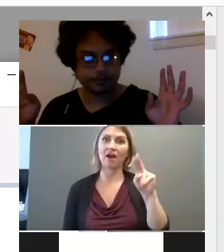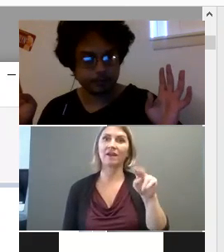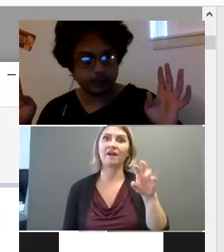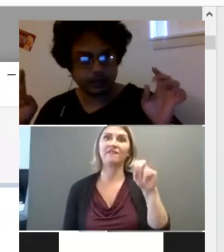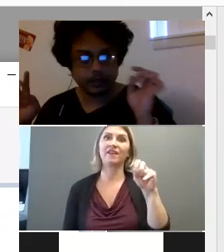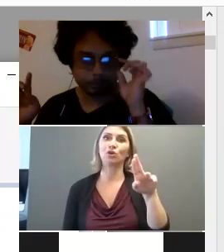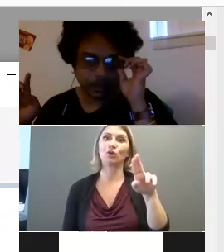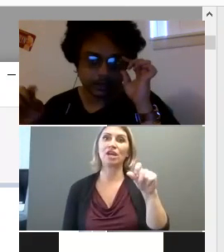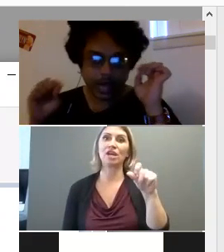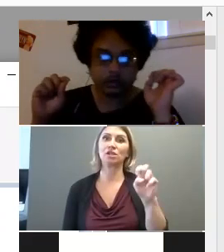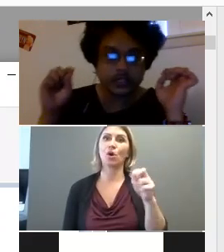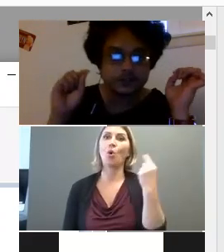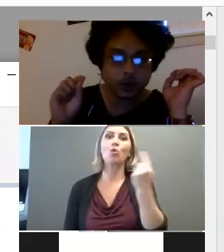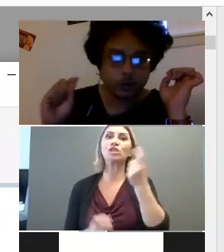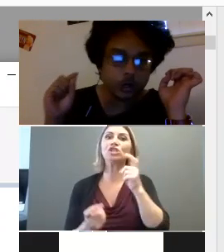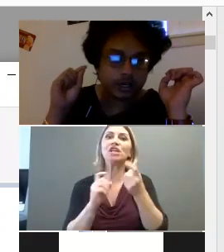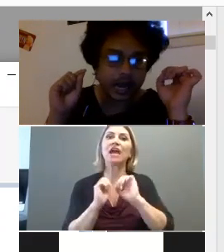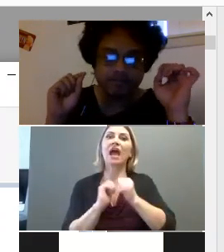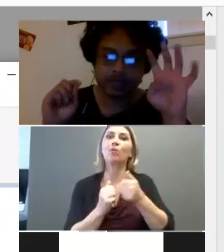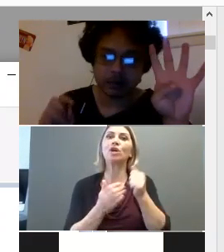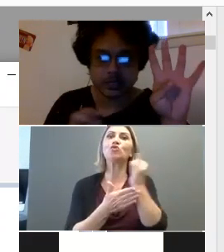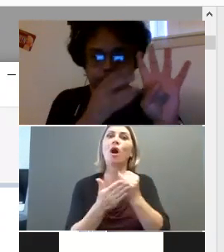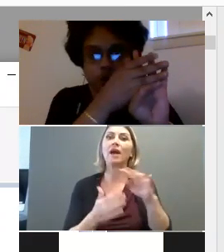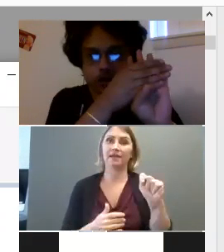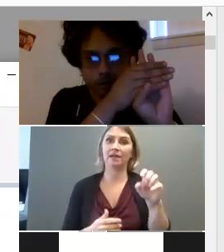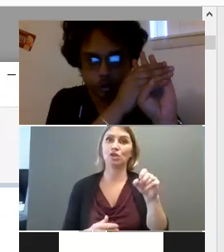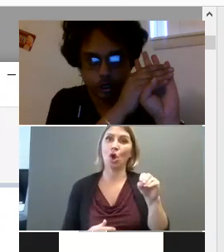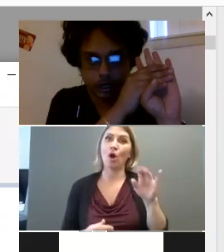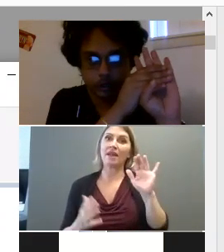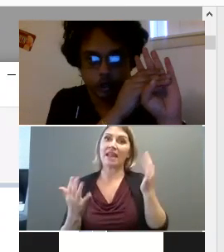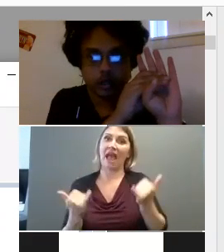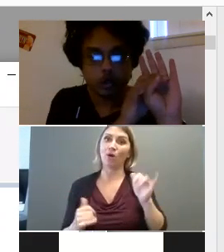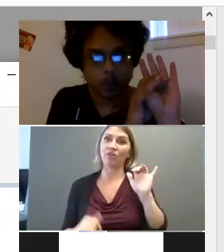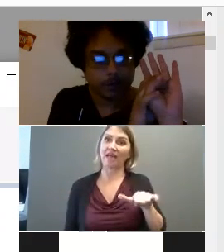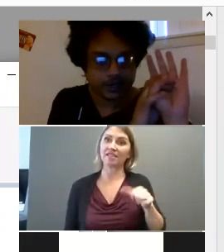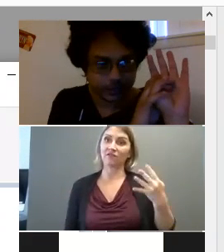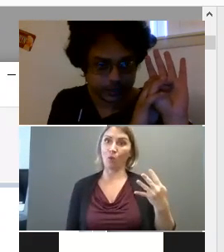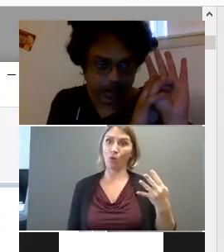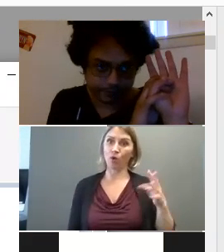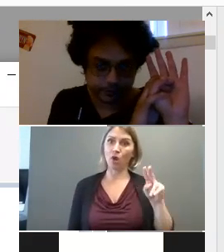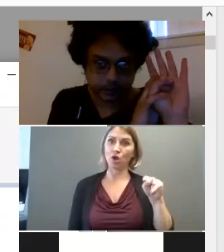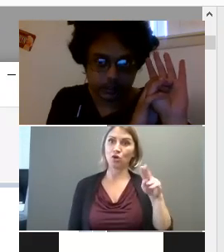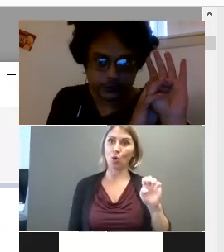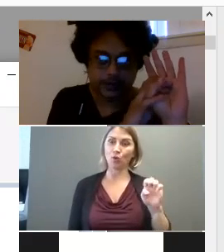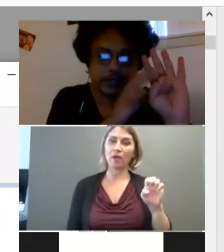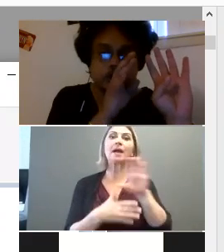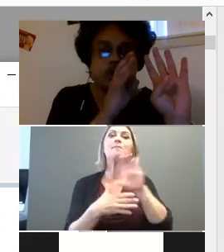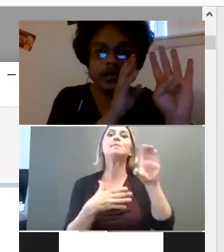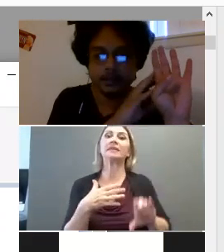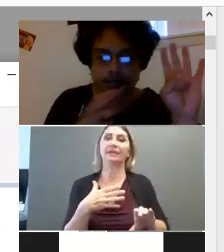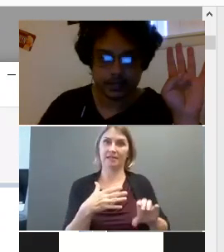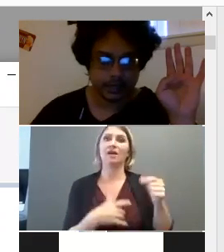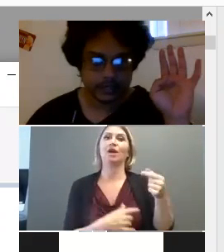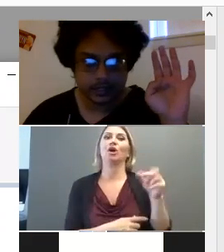this graph. But now this four node graph becomes a four node complete graph, right?